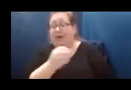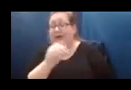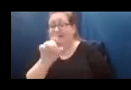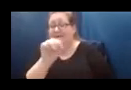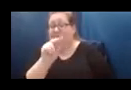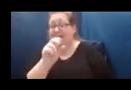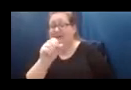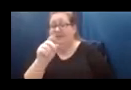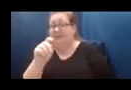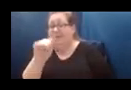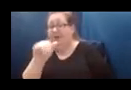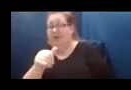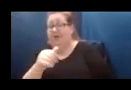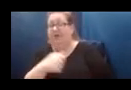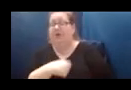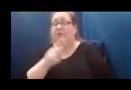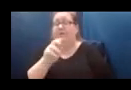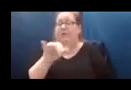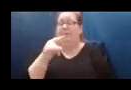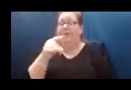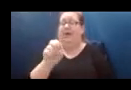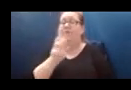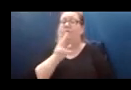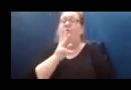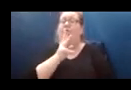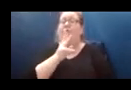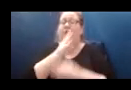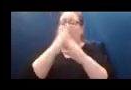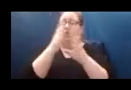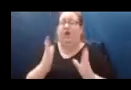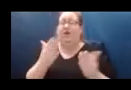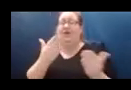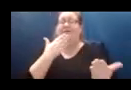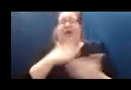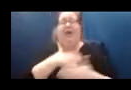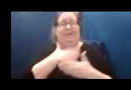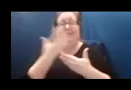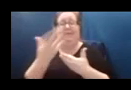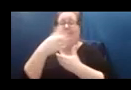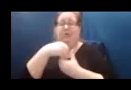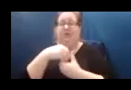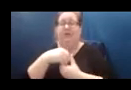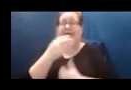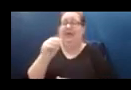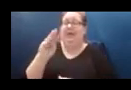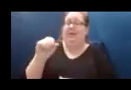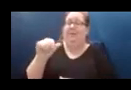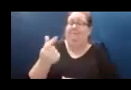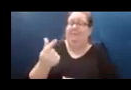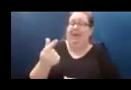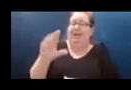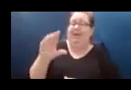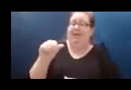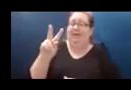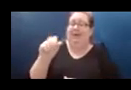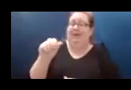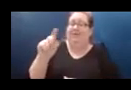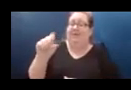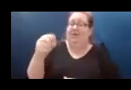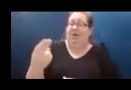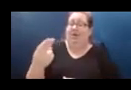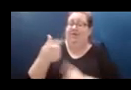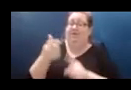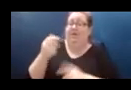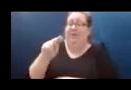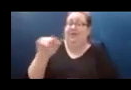Water Guardians. Happy to be participating. Wonderful. And Meg Kavanaugh from NJDEP.